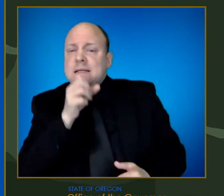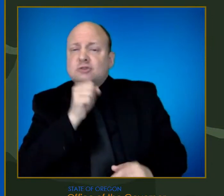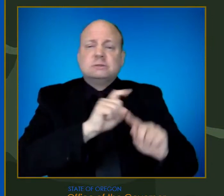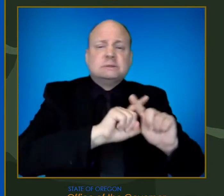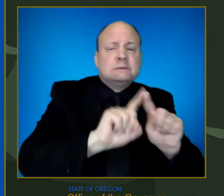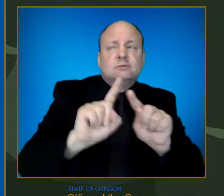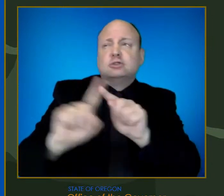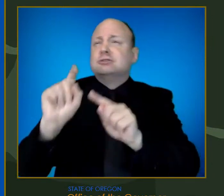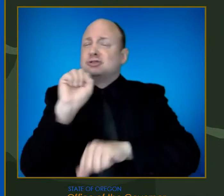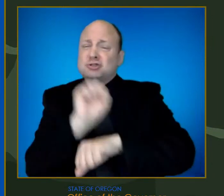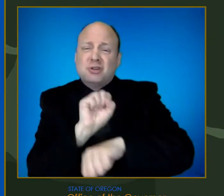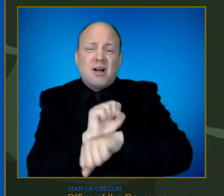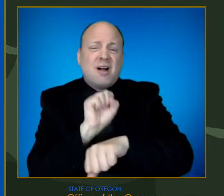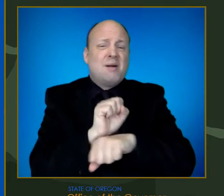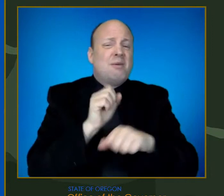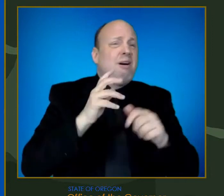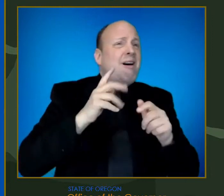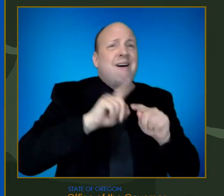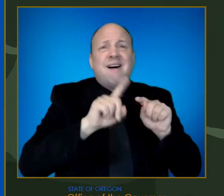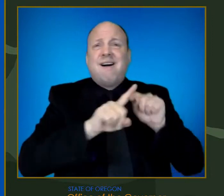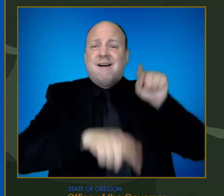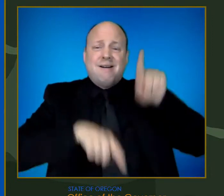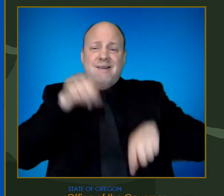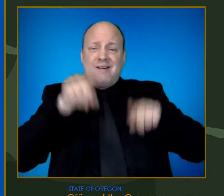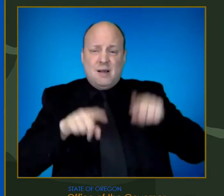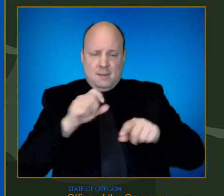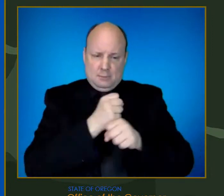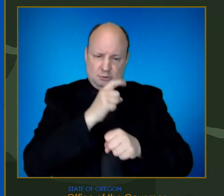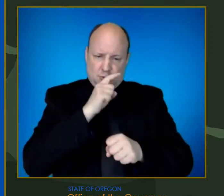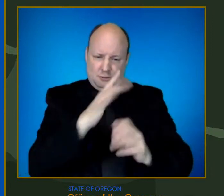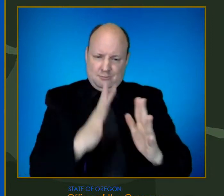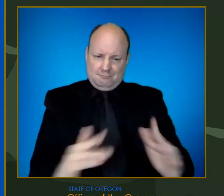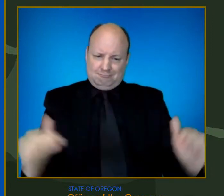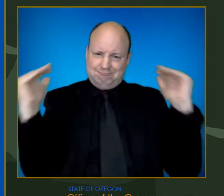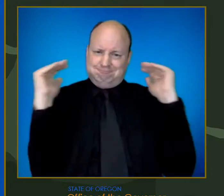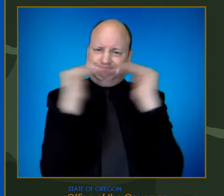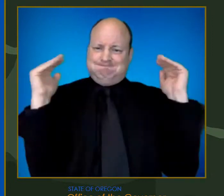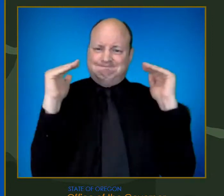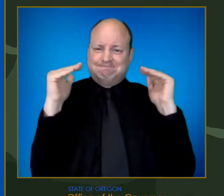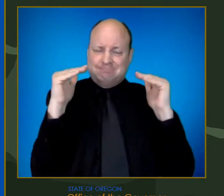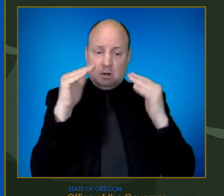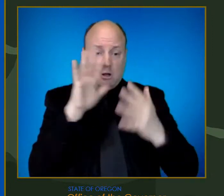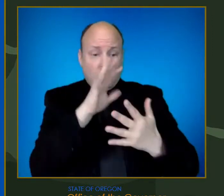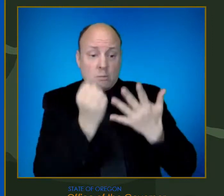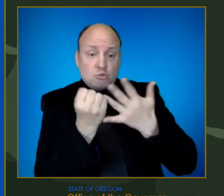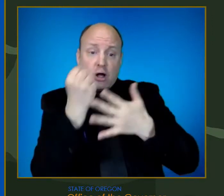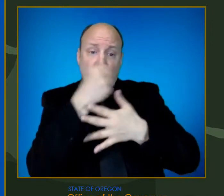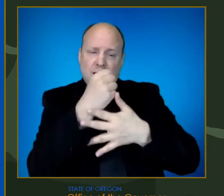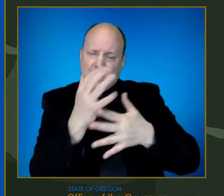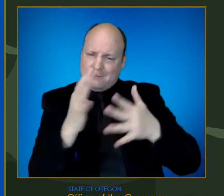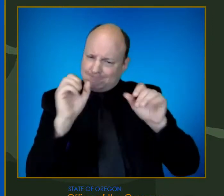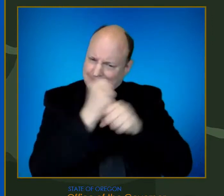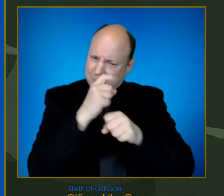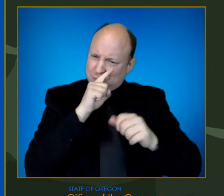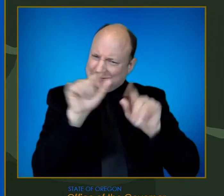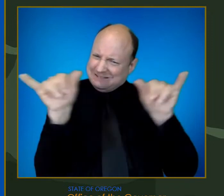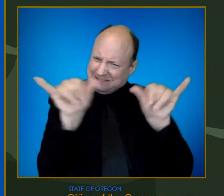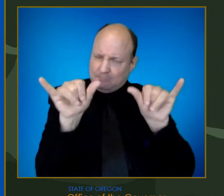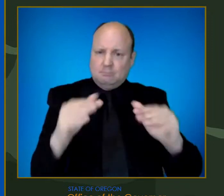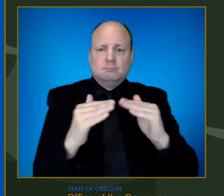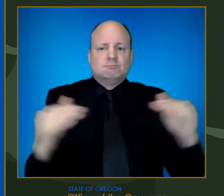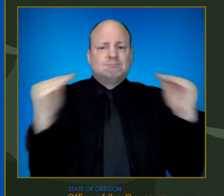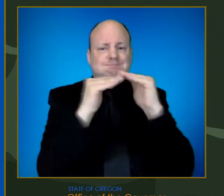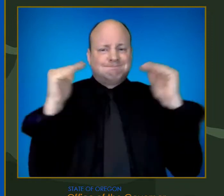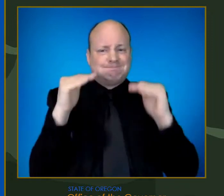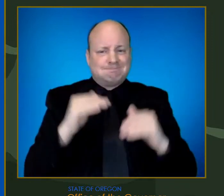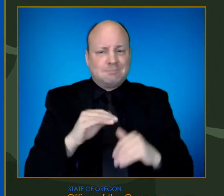condition. We've prioritized doses for migrant and seasonal farm workers who've experienced some of the largest outbreaks in the state.